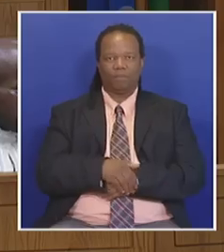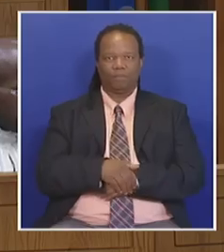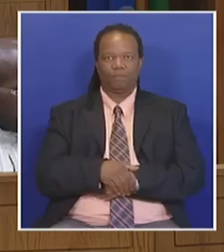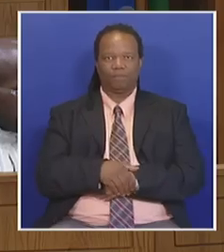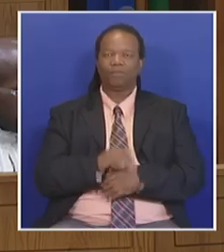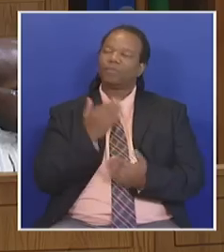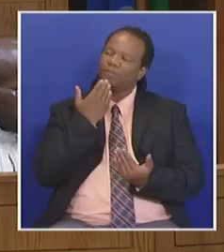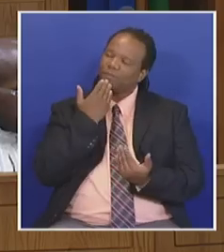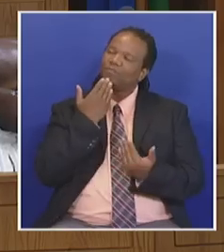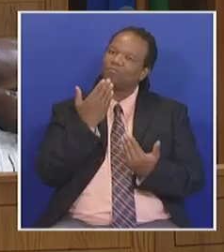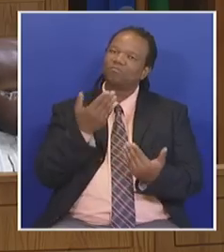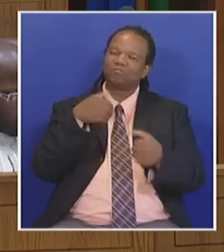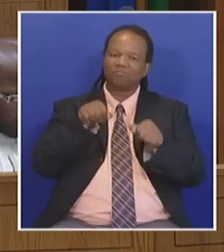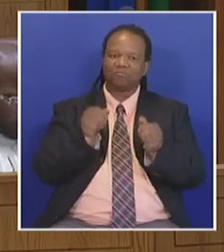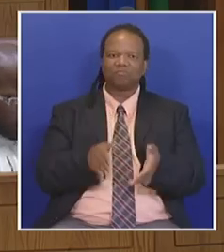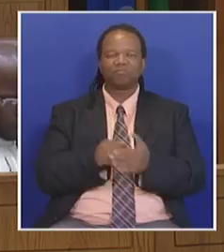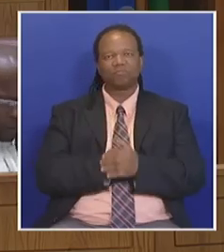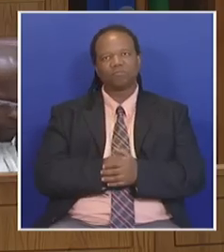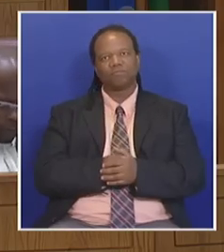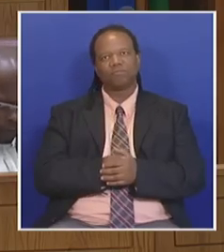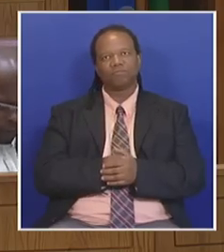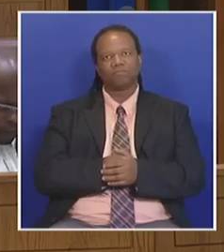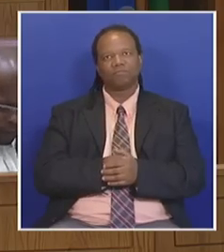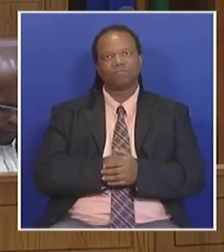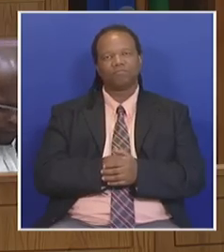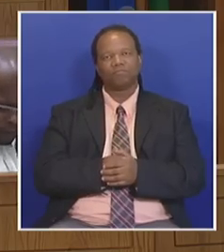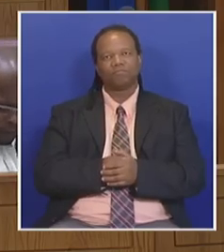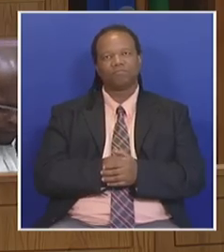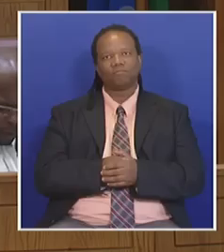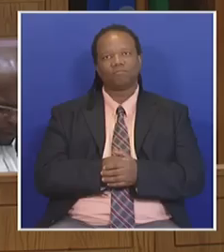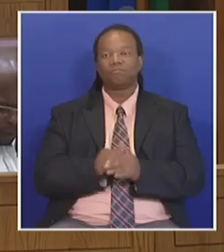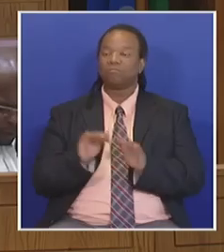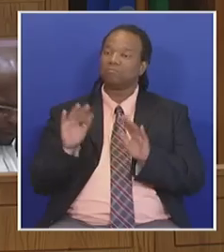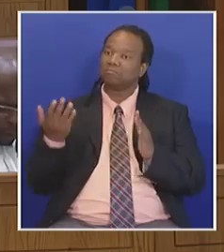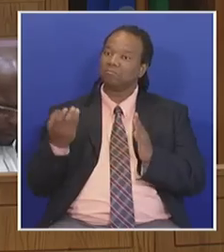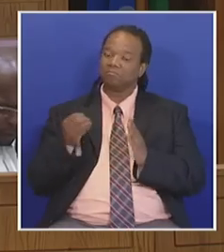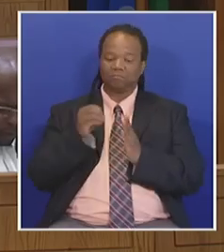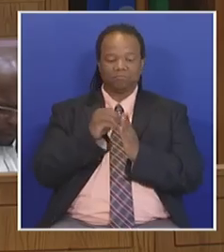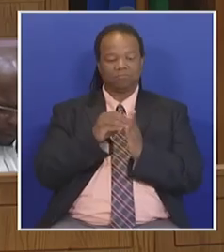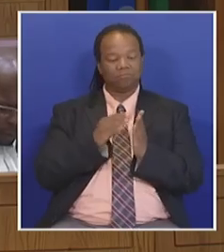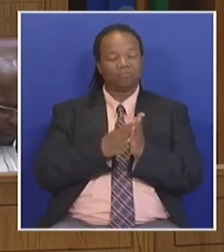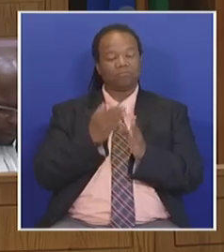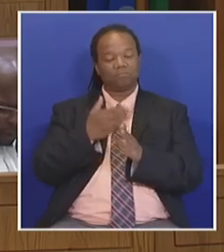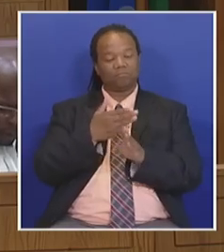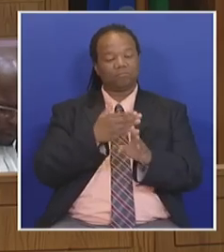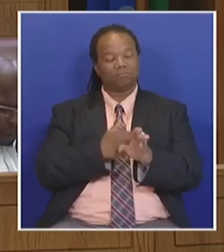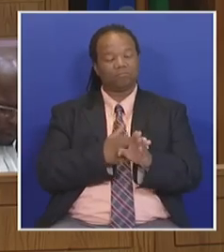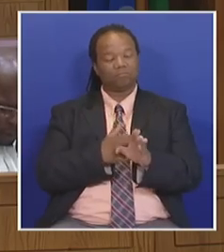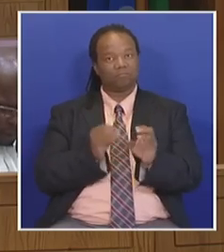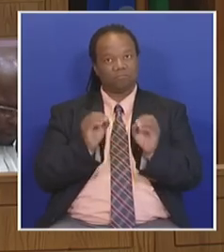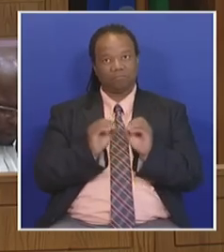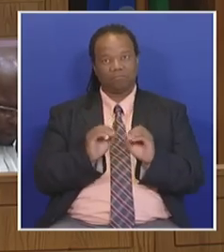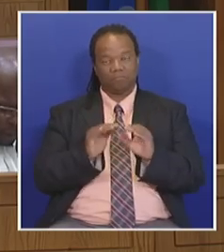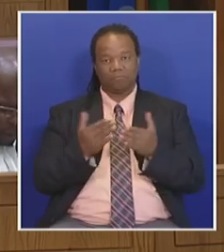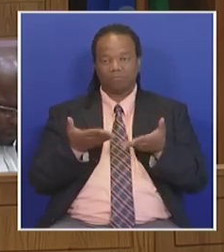Thank you, Honorable Chair. I hereby move without notice that the Council knows that today marks